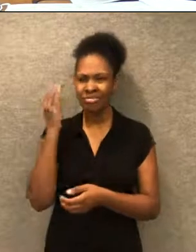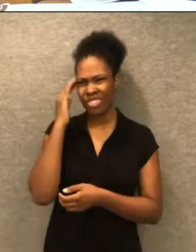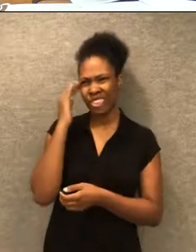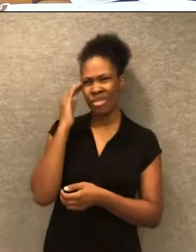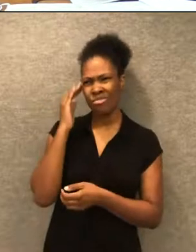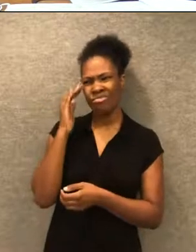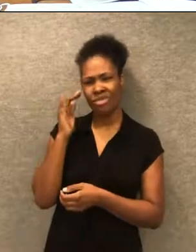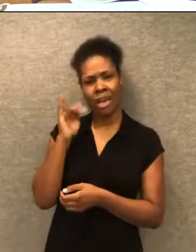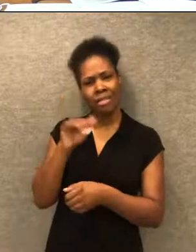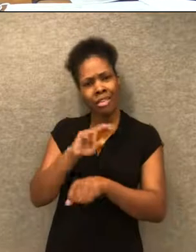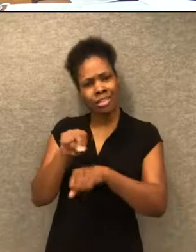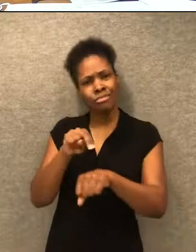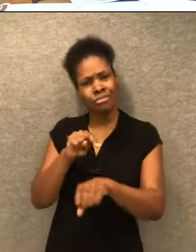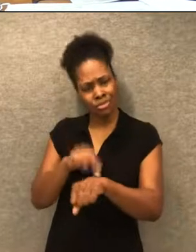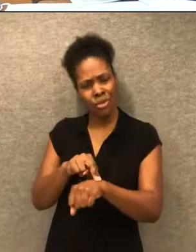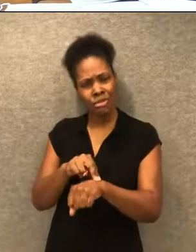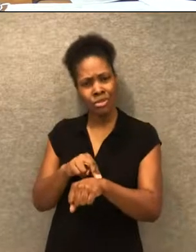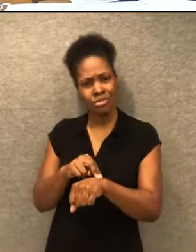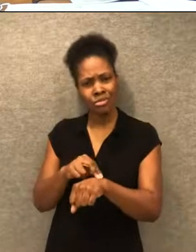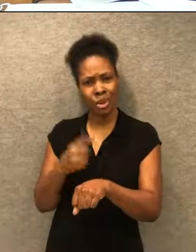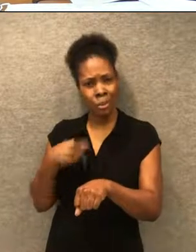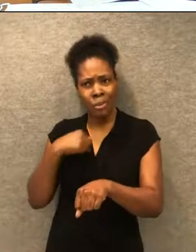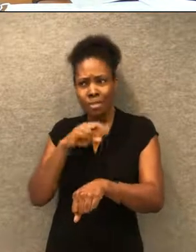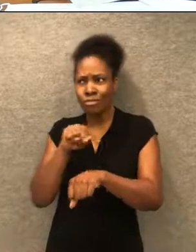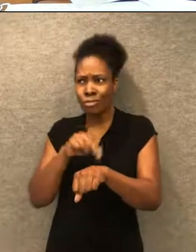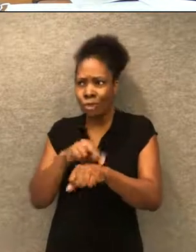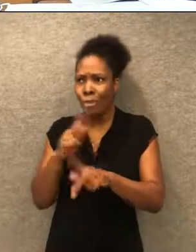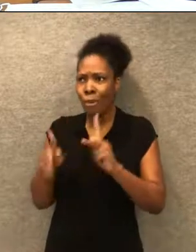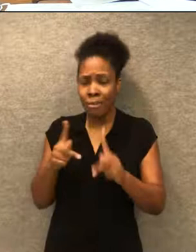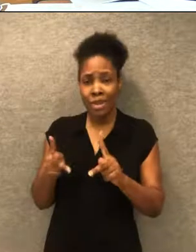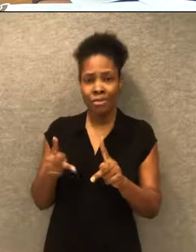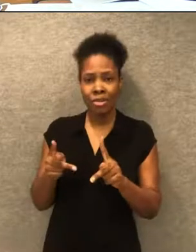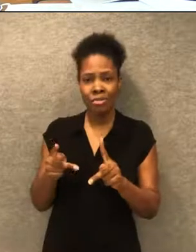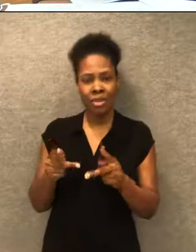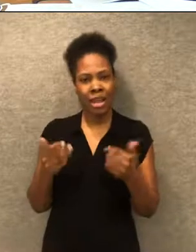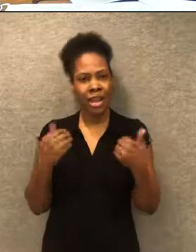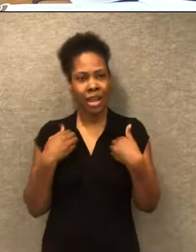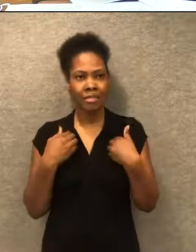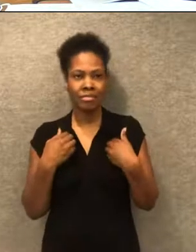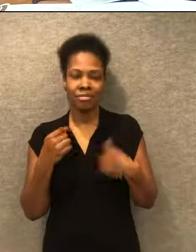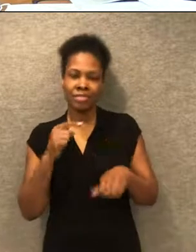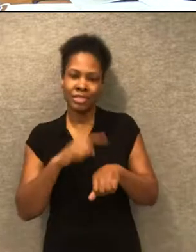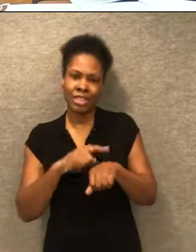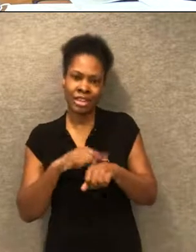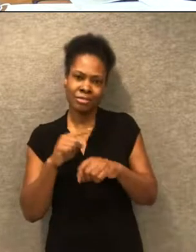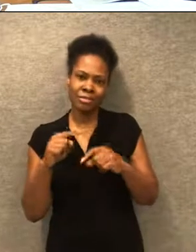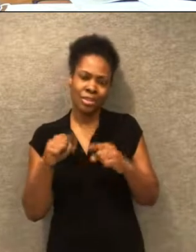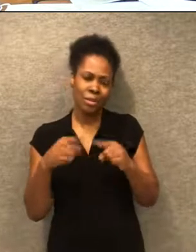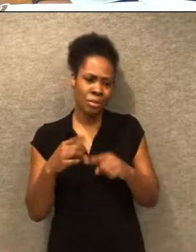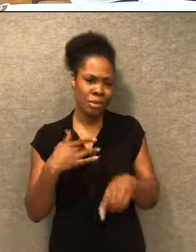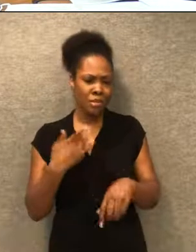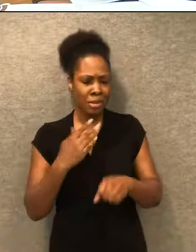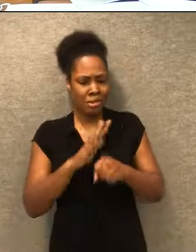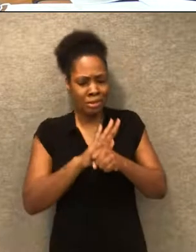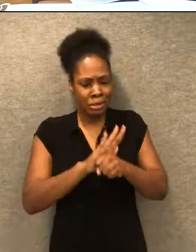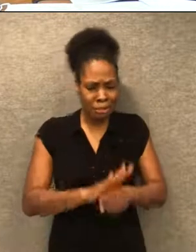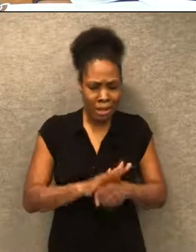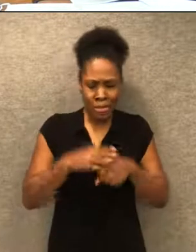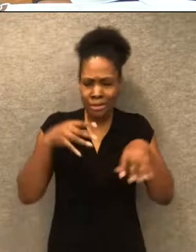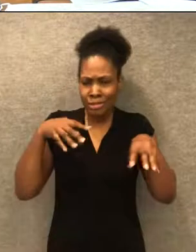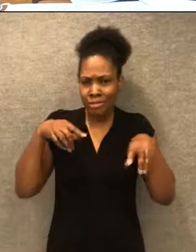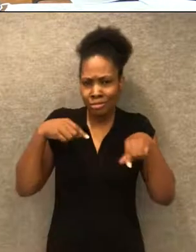people, and that having some time uncertainties and having some time being a little stressed and thinking